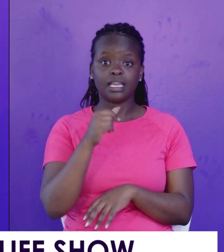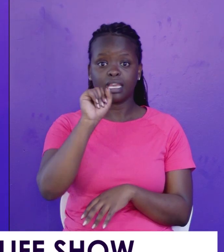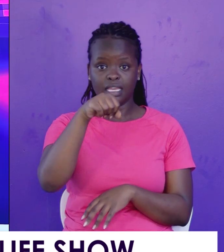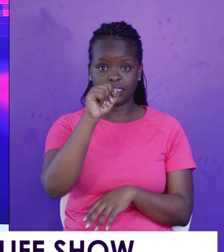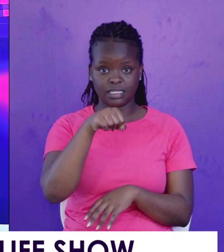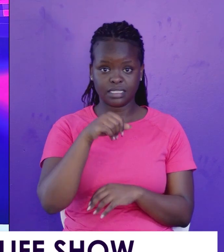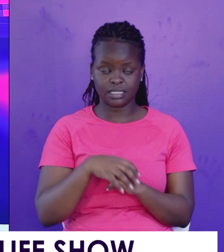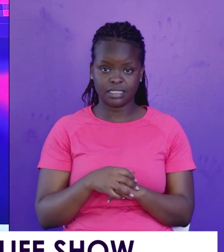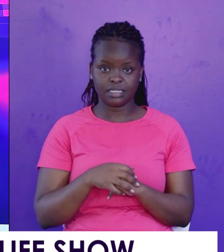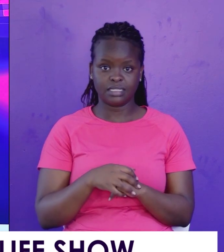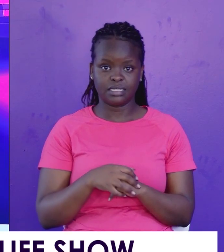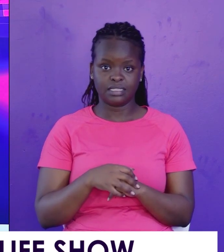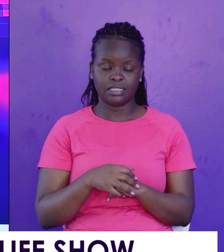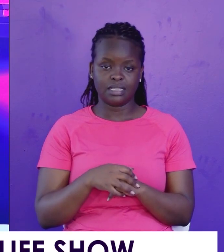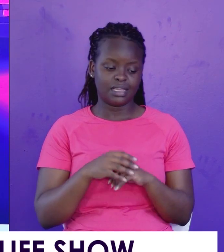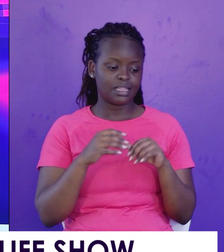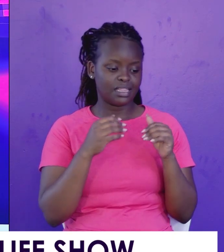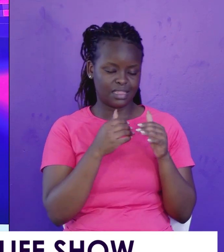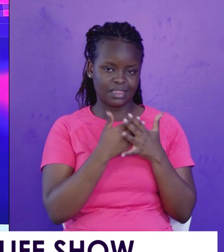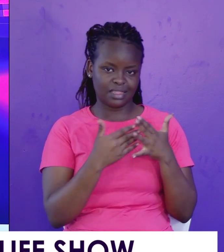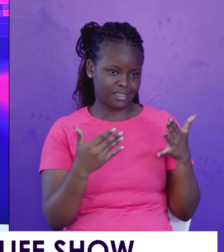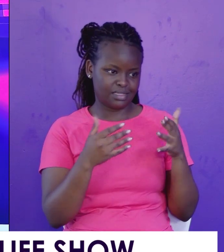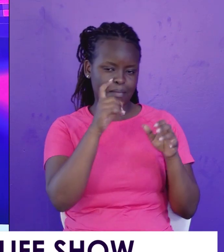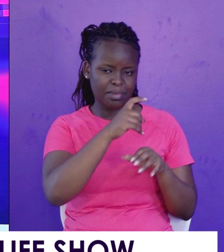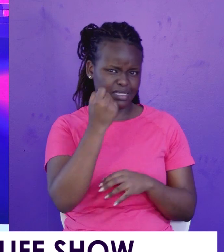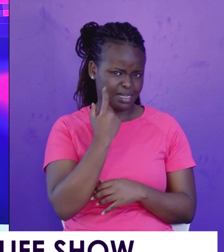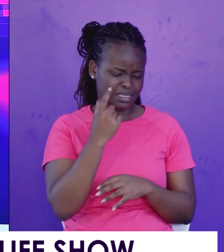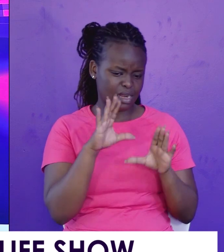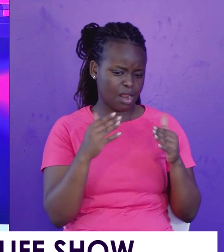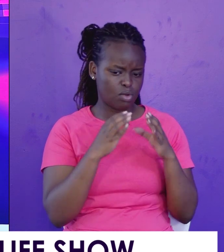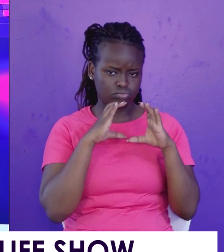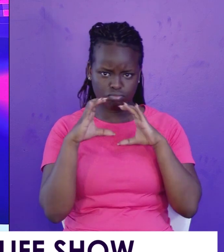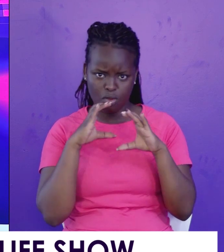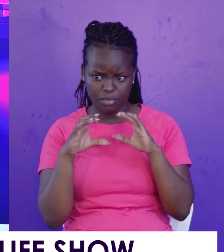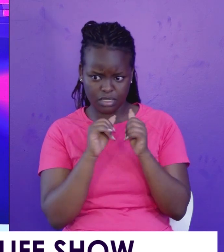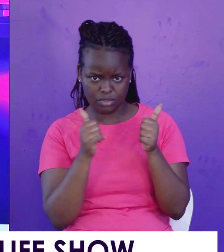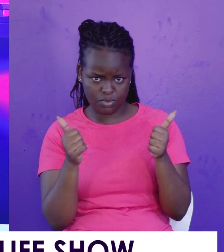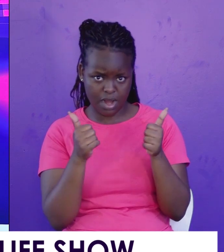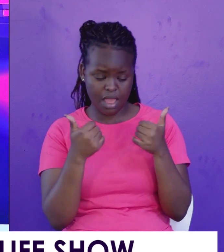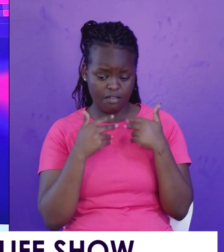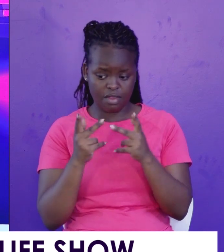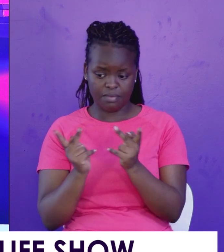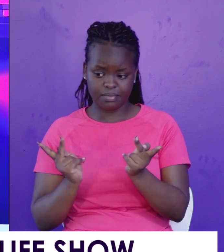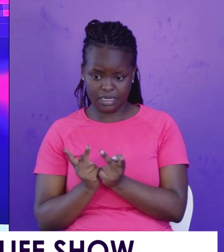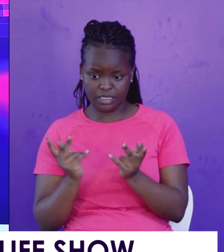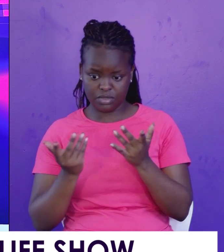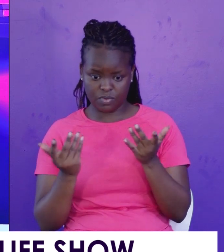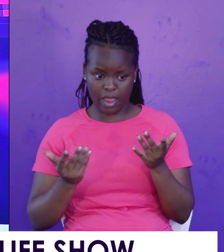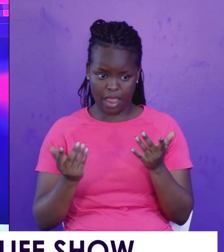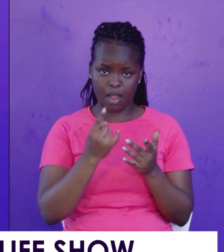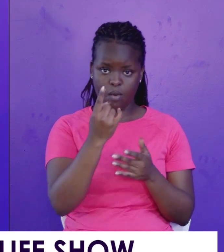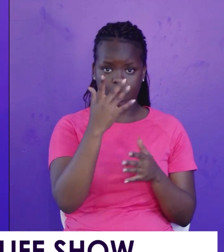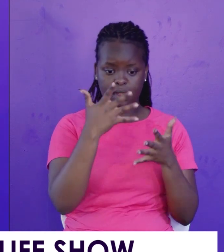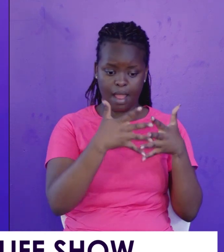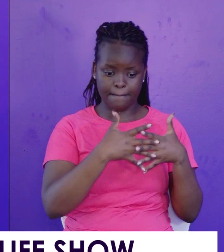this is an issue that you must always understand how to communicate that. Yeah, and there are places where there was one